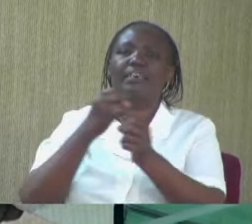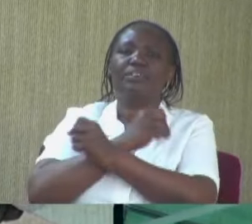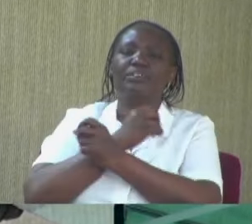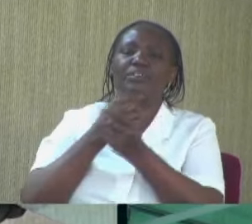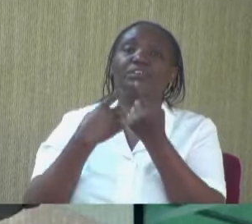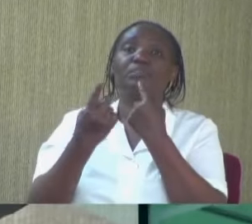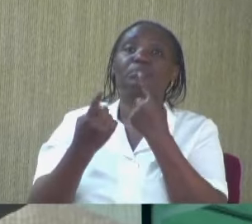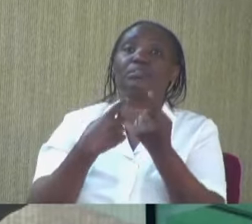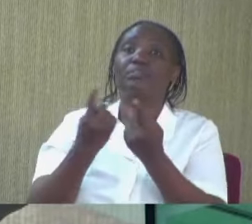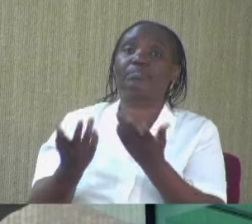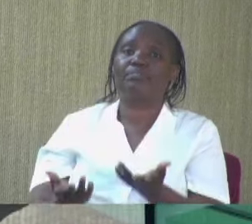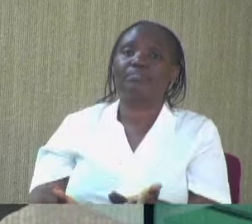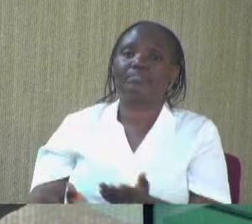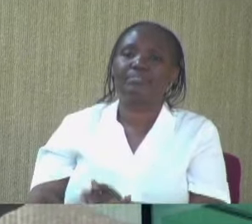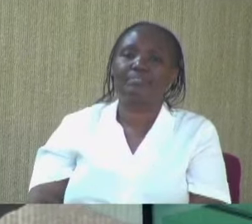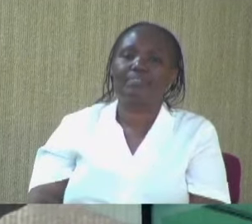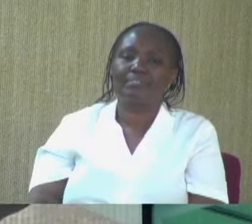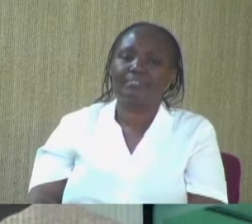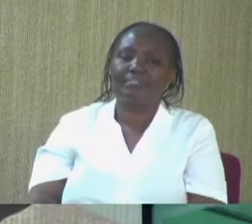Help me out.